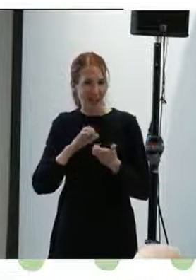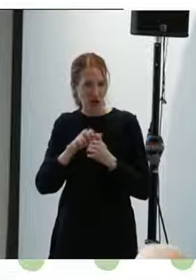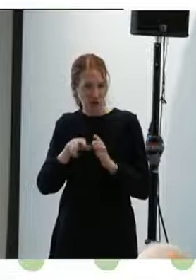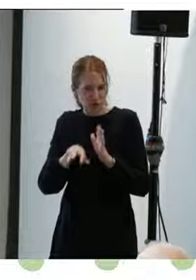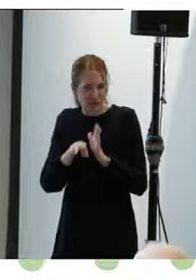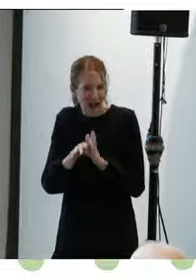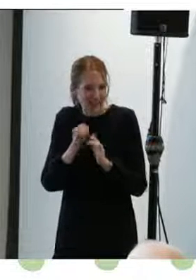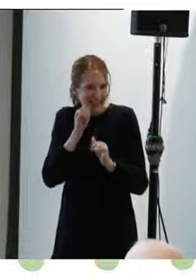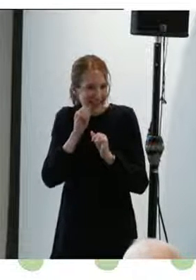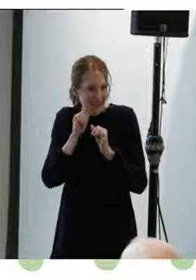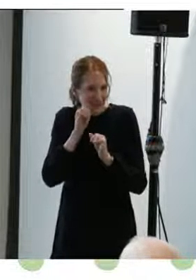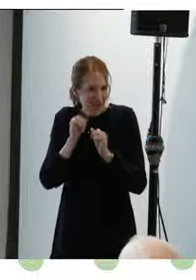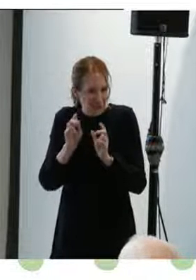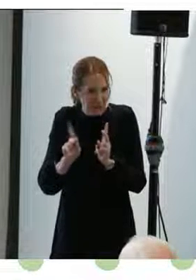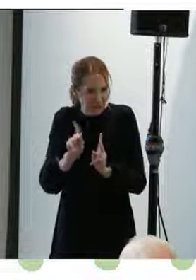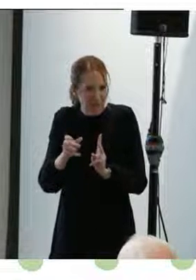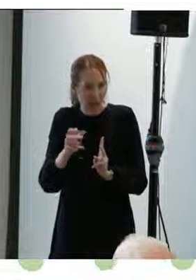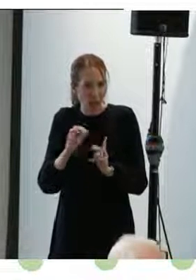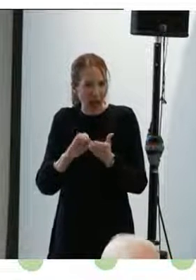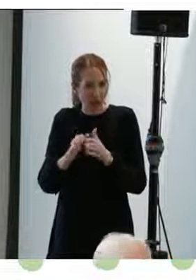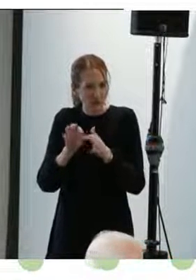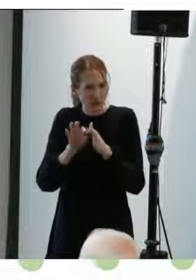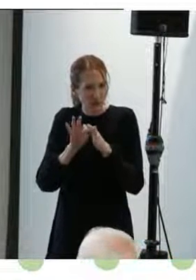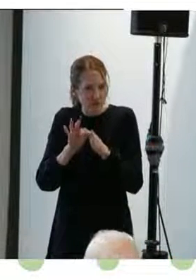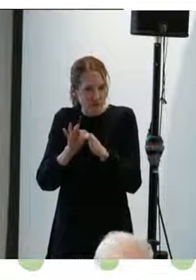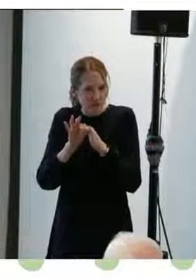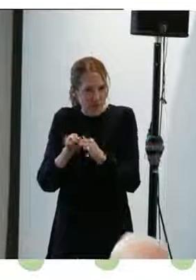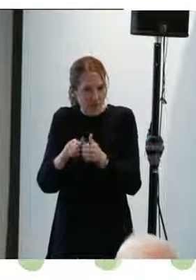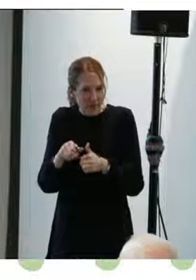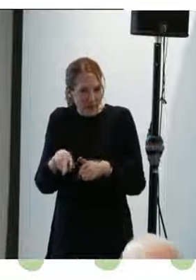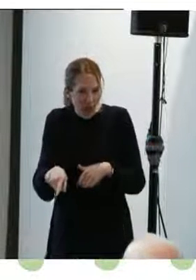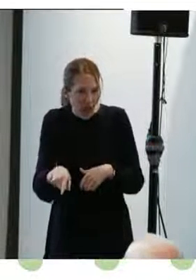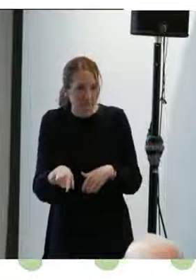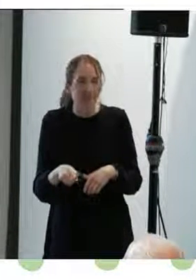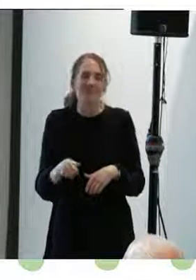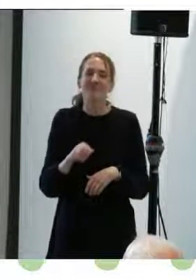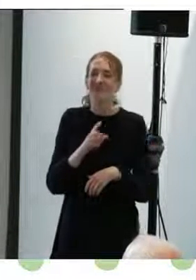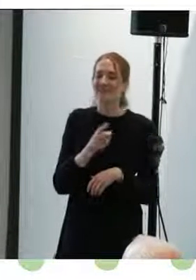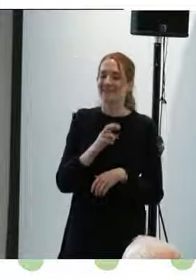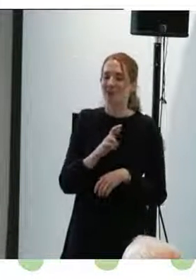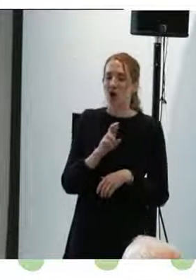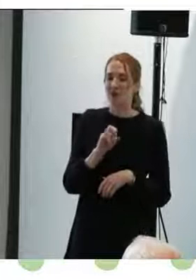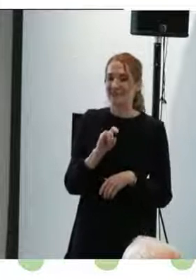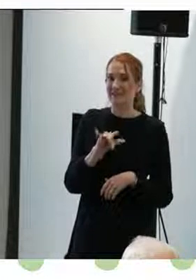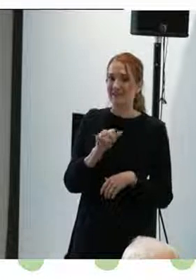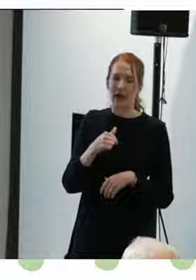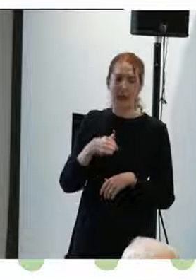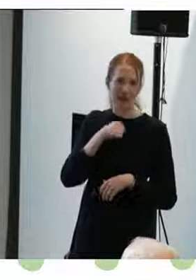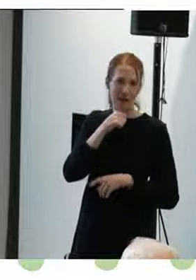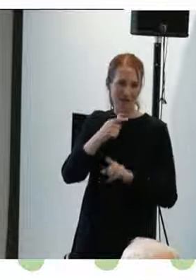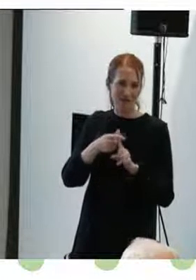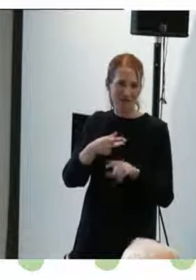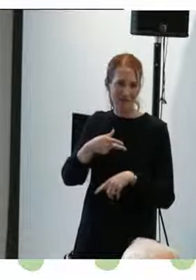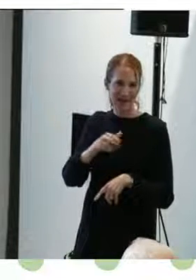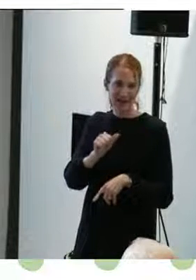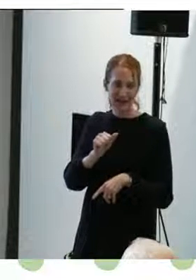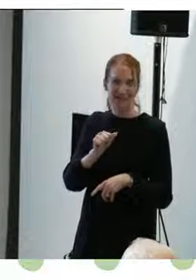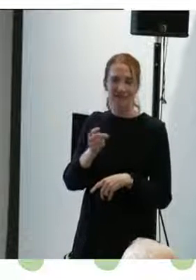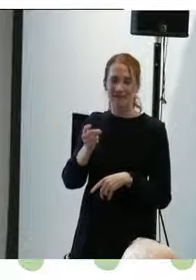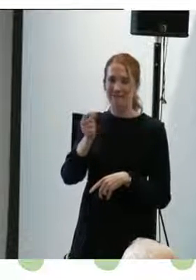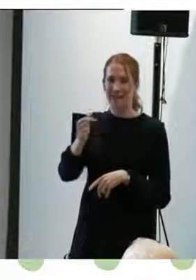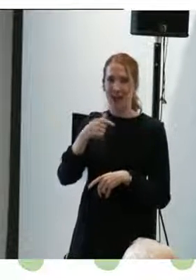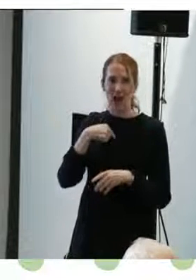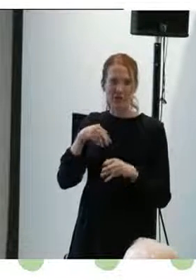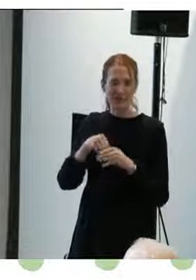my gosh. Yeah, so I was like, I'm not even from Pennsylvania, so I suddenly found myself in these very small towns where everybody knew